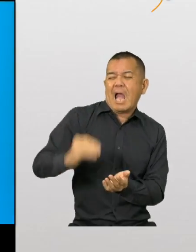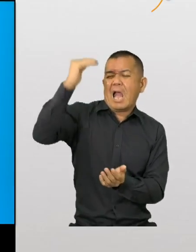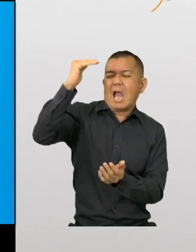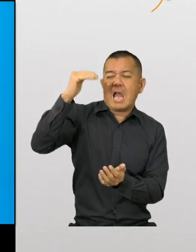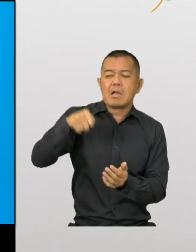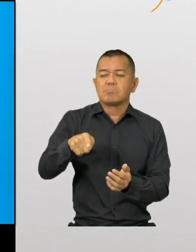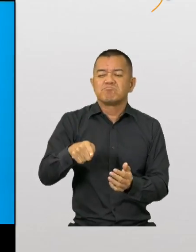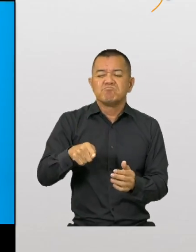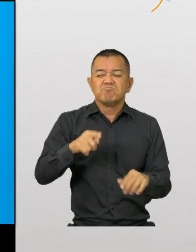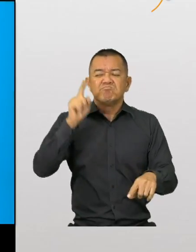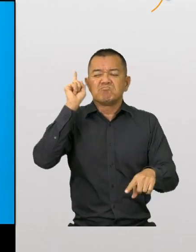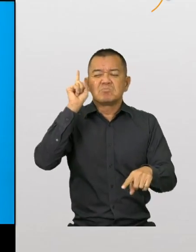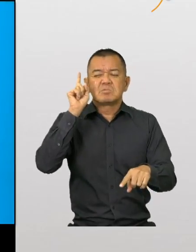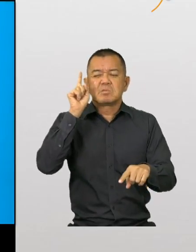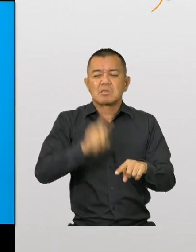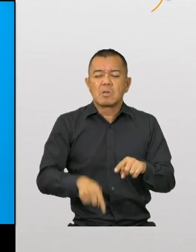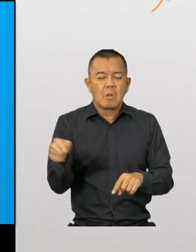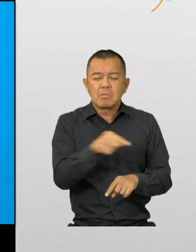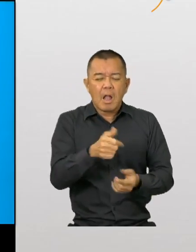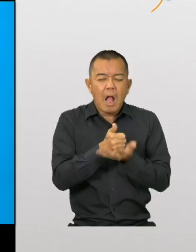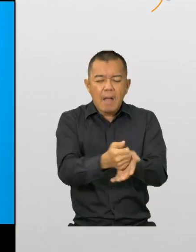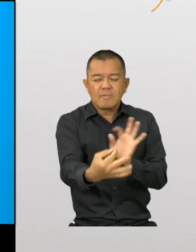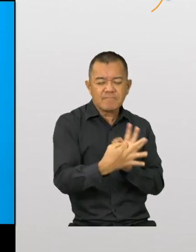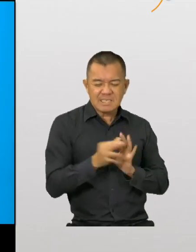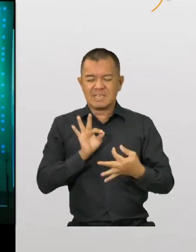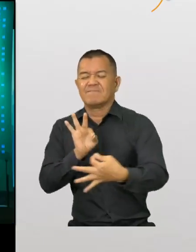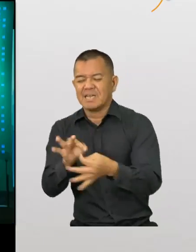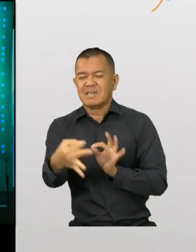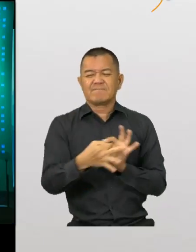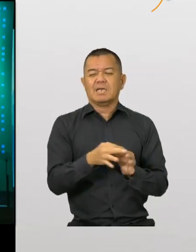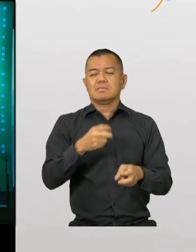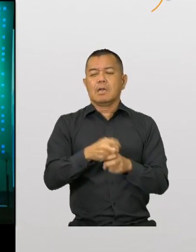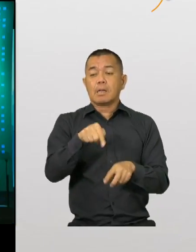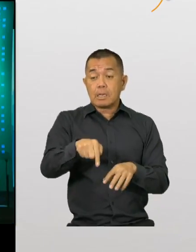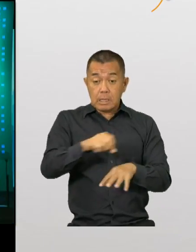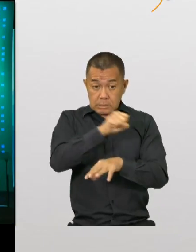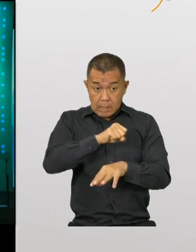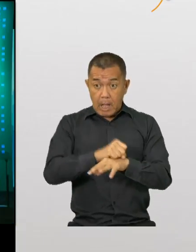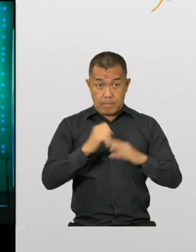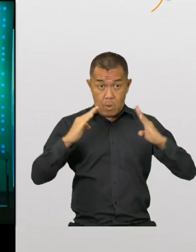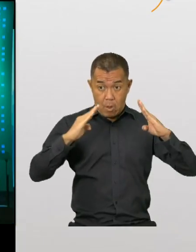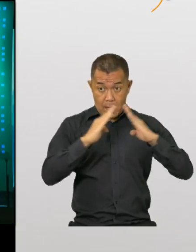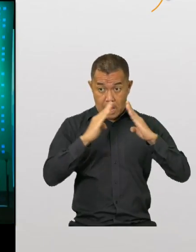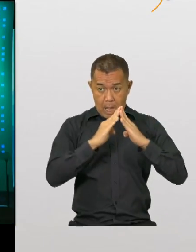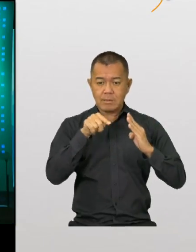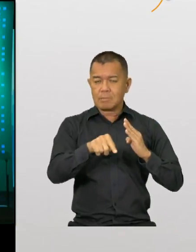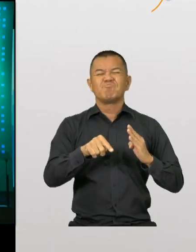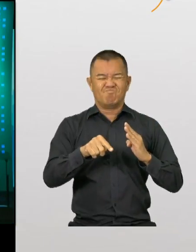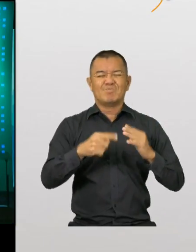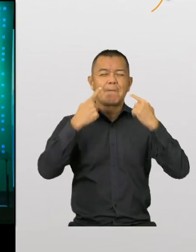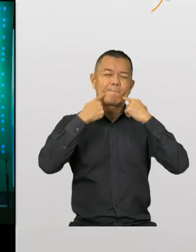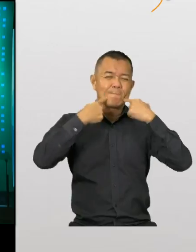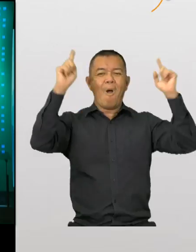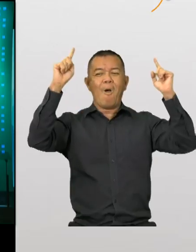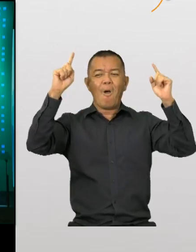Still, Singapore's housing policies have been uniquely successful. We are the only major city in the world where nearly